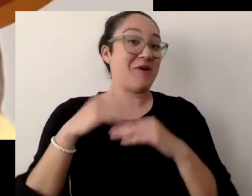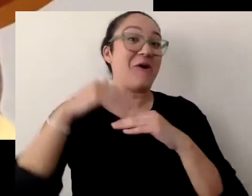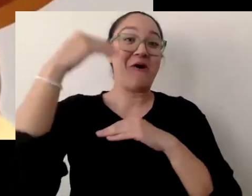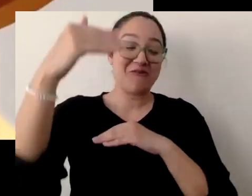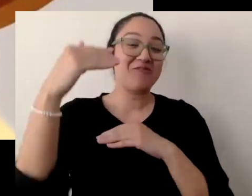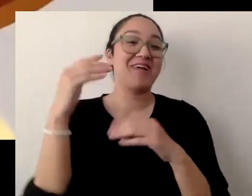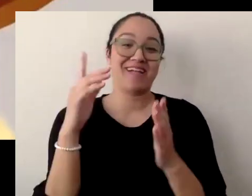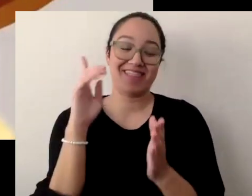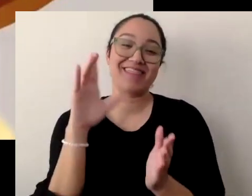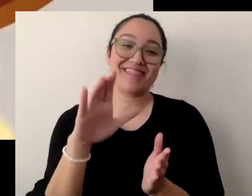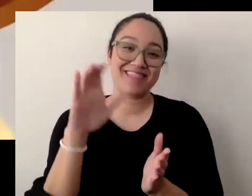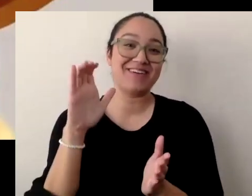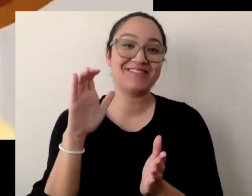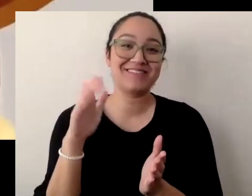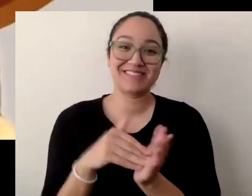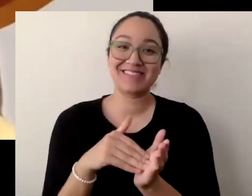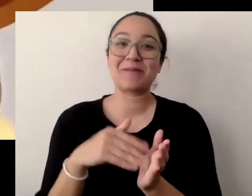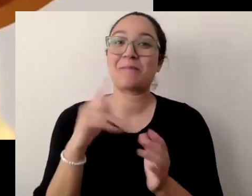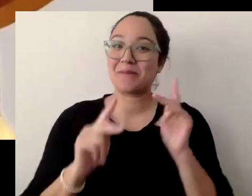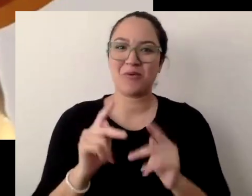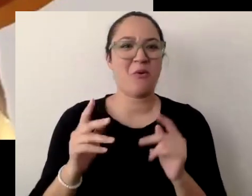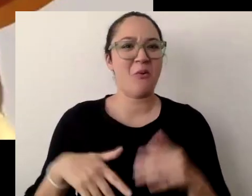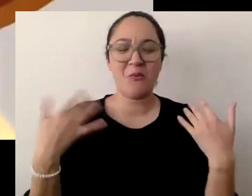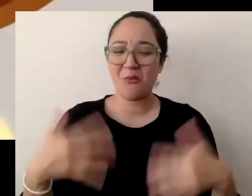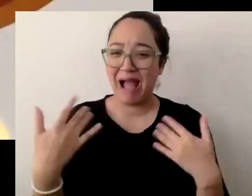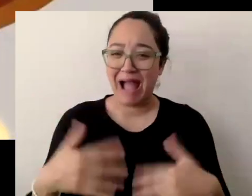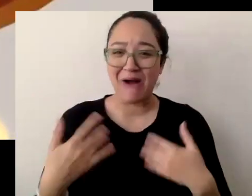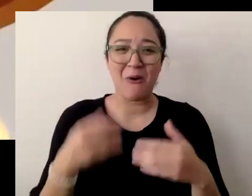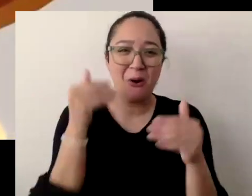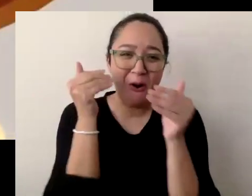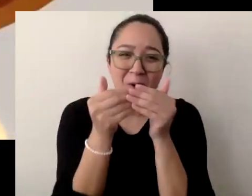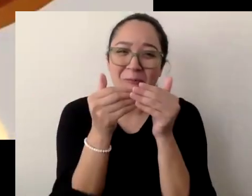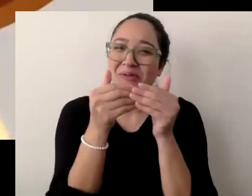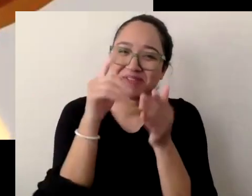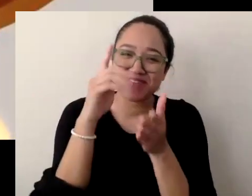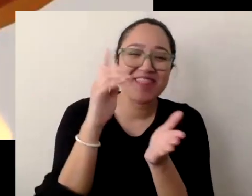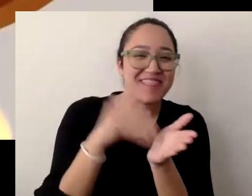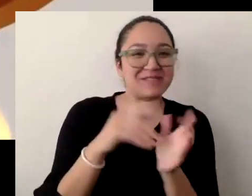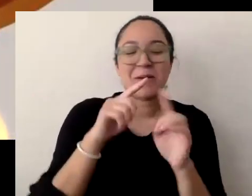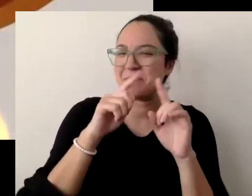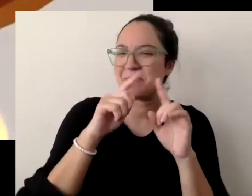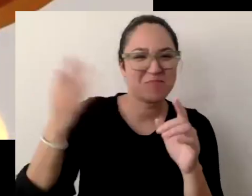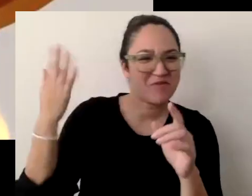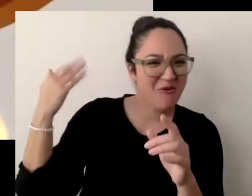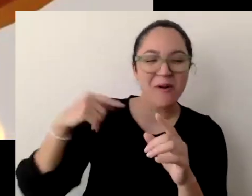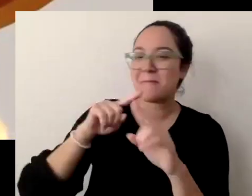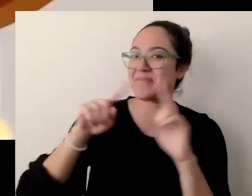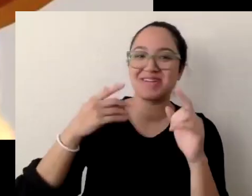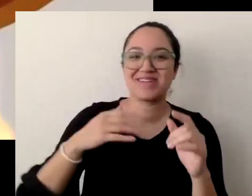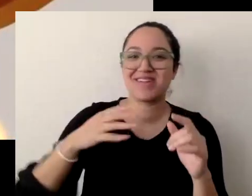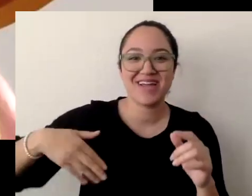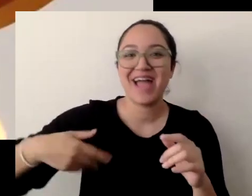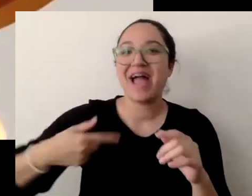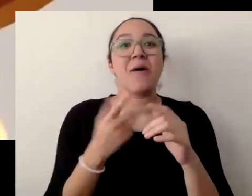1,000 people. That has been a long time. We have reached almost the 1,000, but not quite. So thank you. I